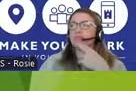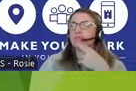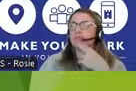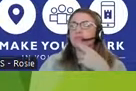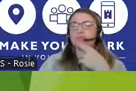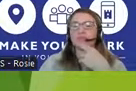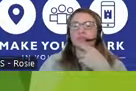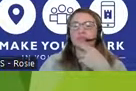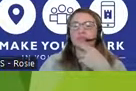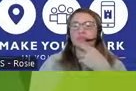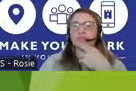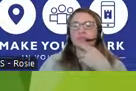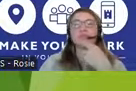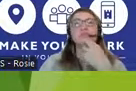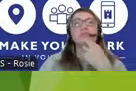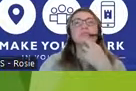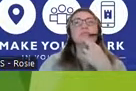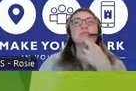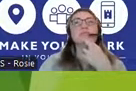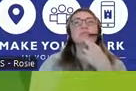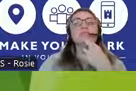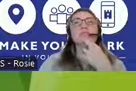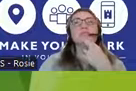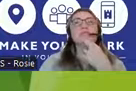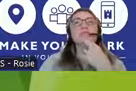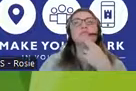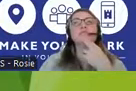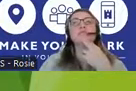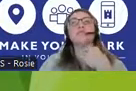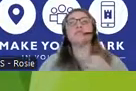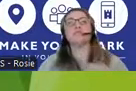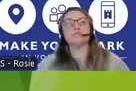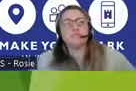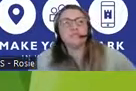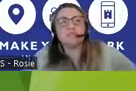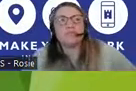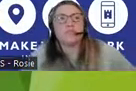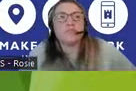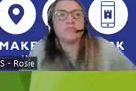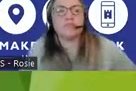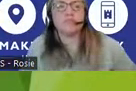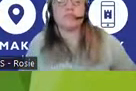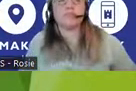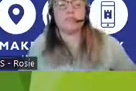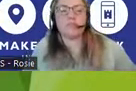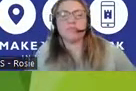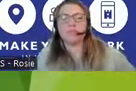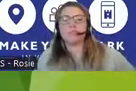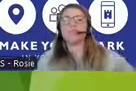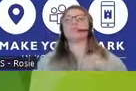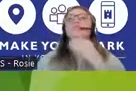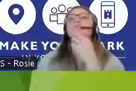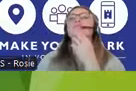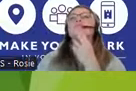You have to go and wash your clothes. And that's really inconvenient if you're out shopping. And so that, you know, that is something I was like, I had no idea.